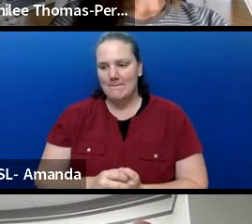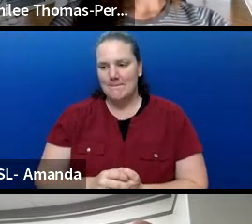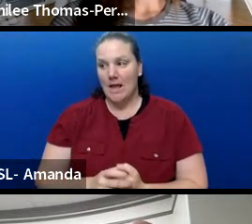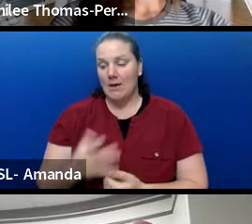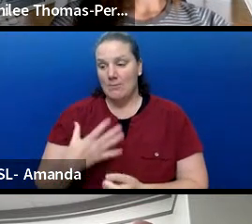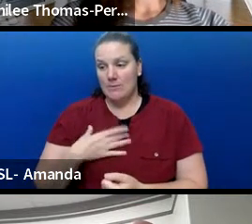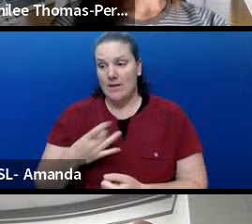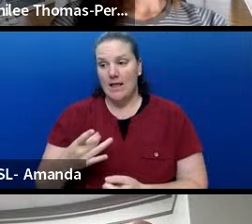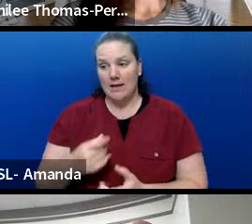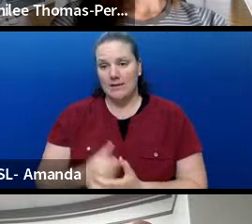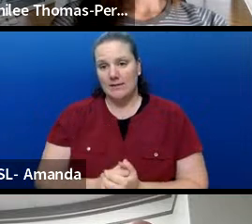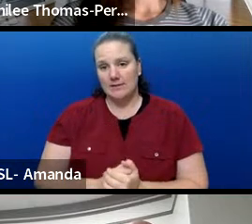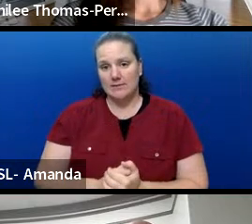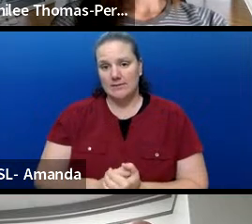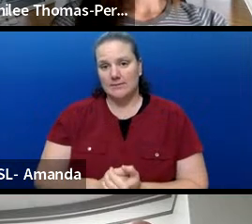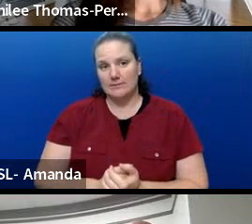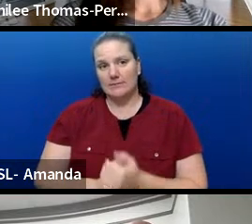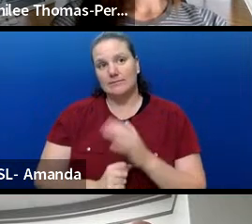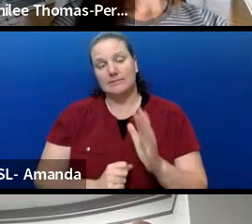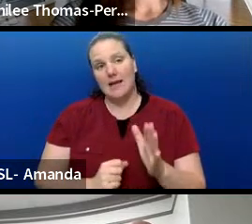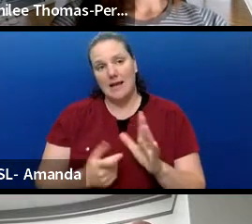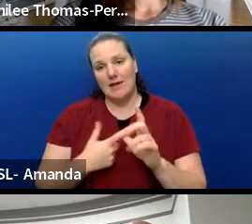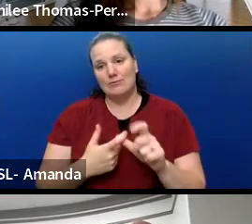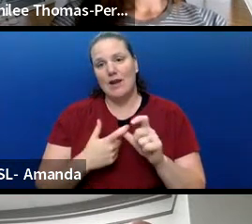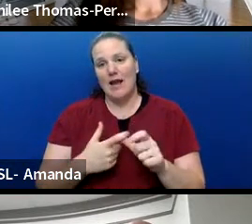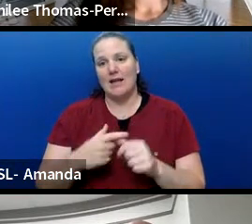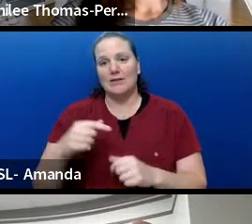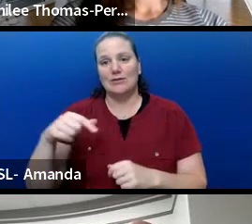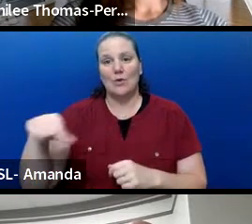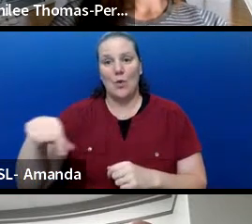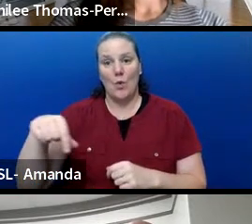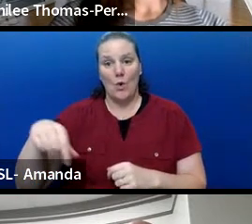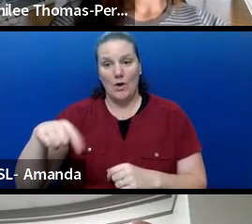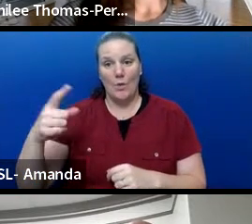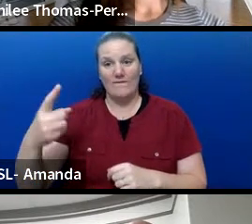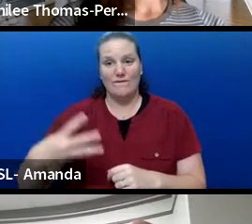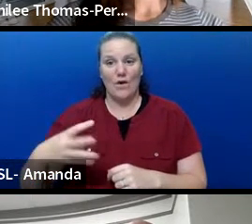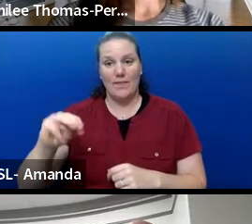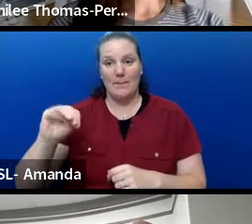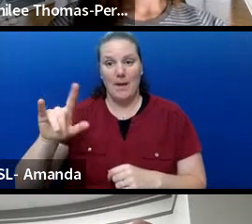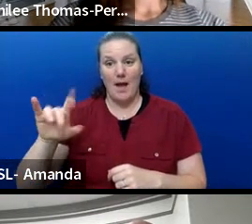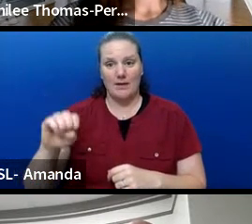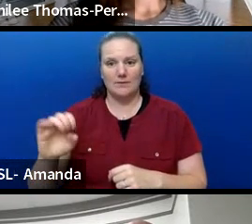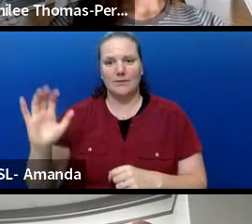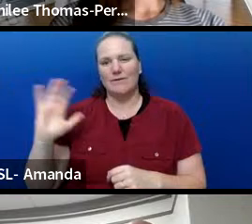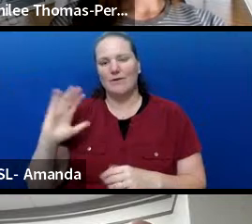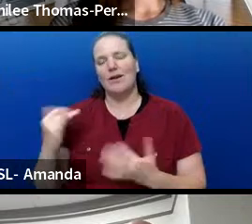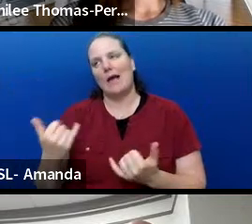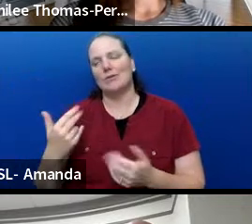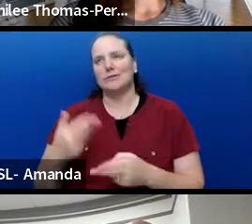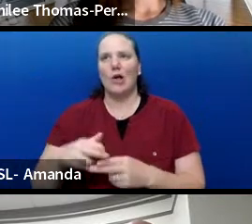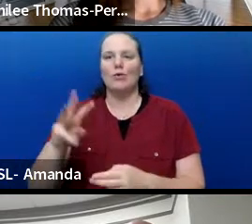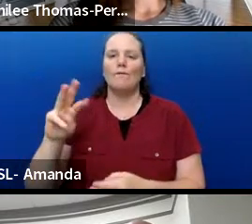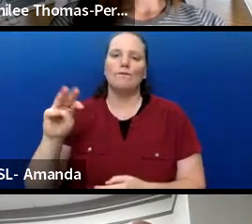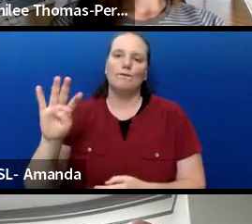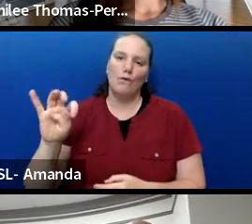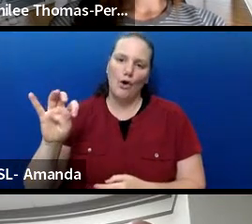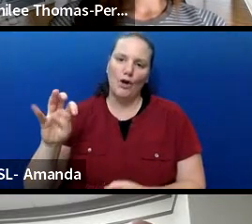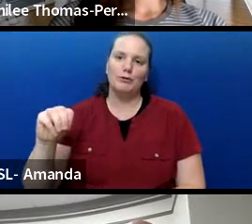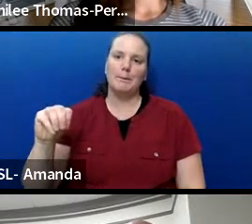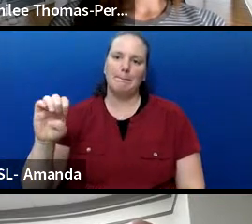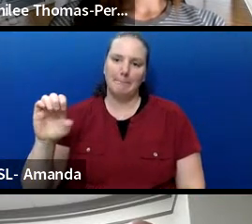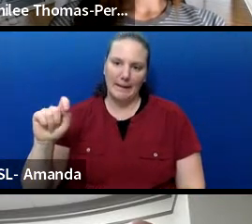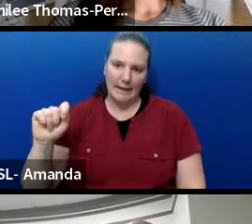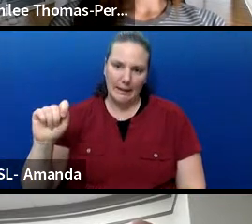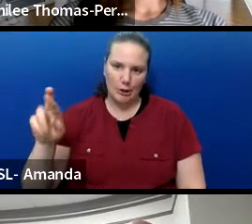like, and I ran the quarter mile, which is what it was then. Now it's a 400 meter.